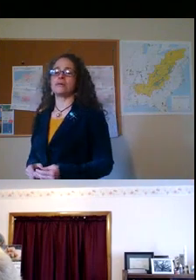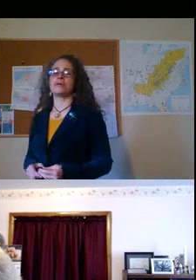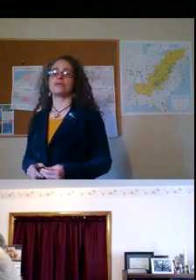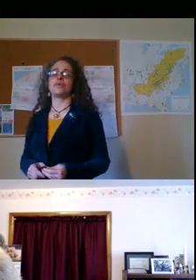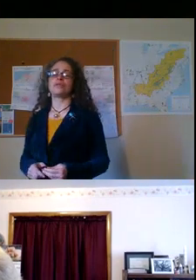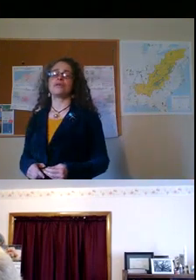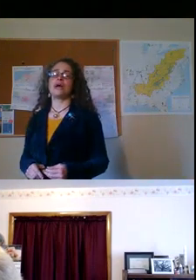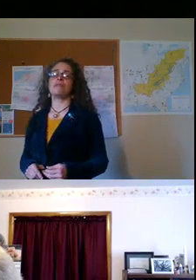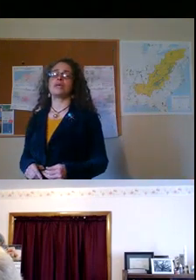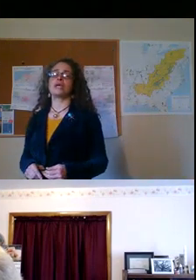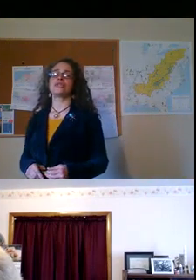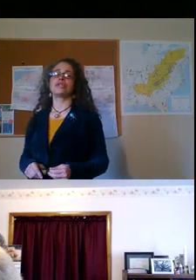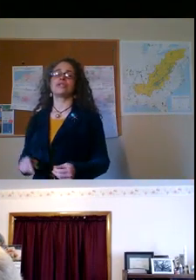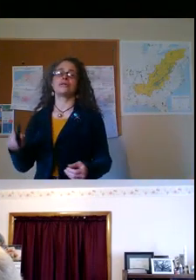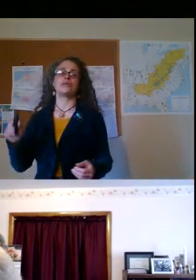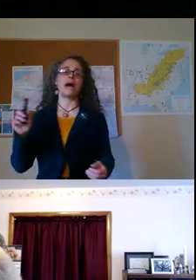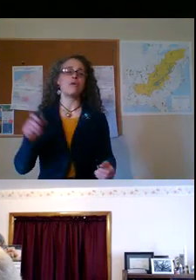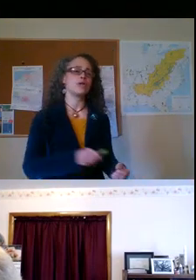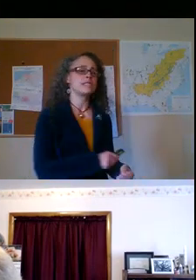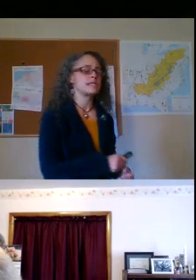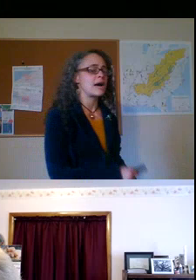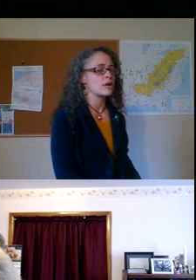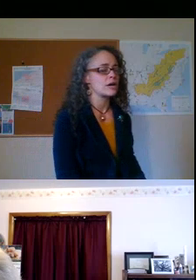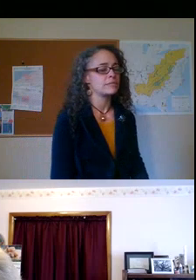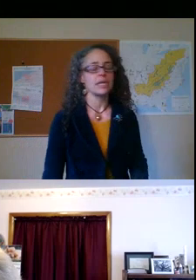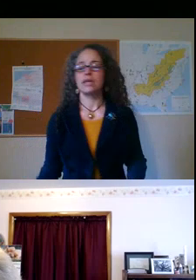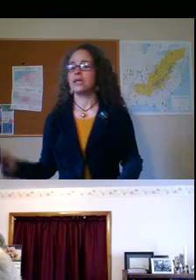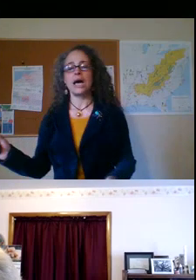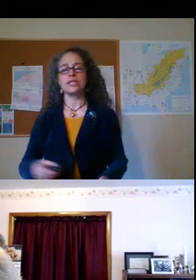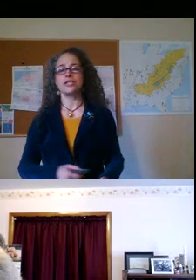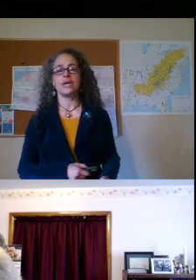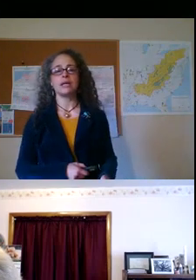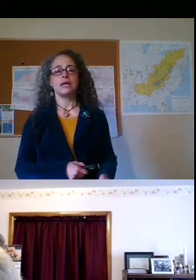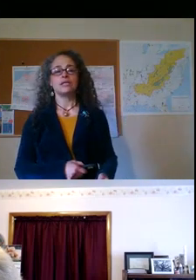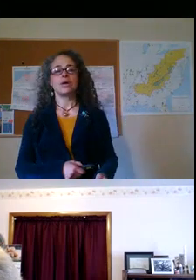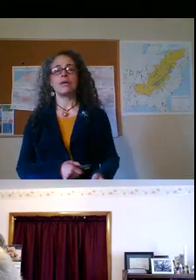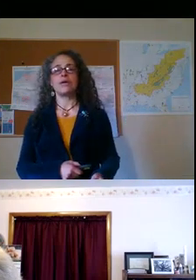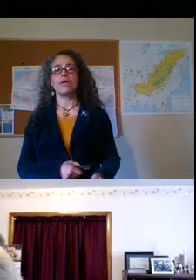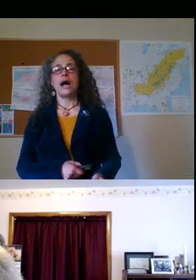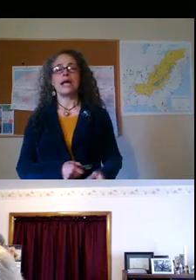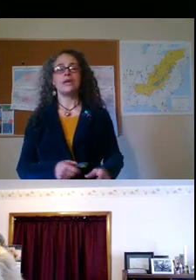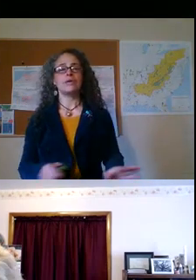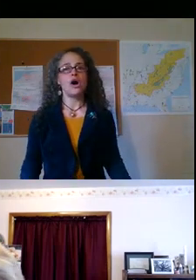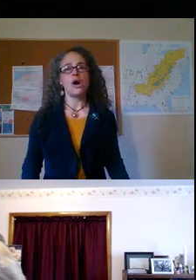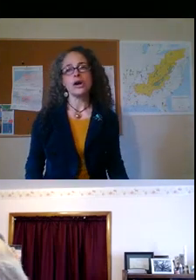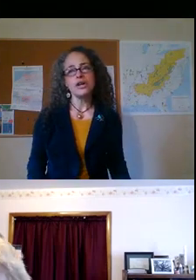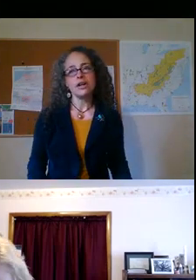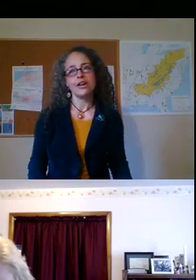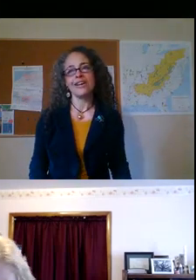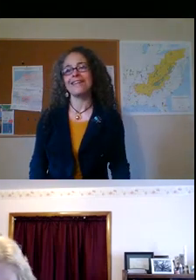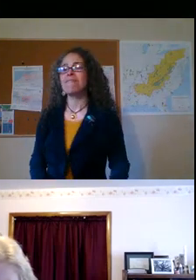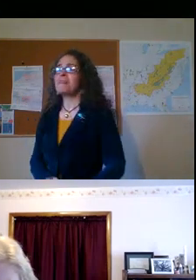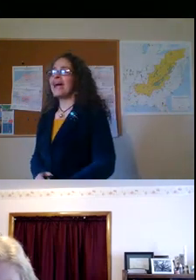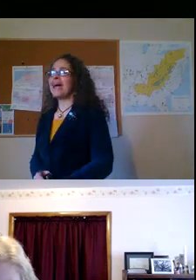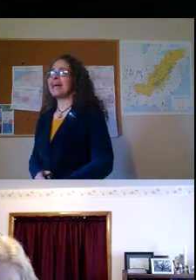include numbers within your application. So outputs and outcomes, you got to do it. So I know it's